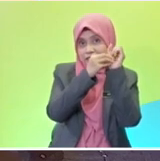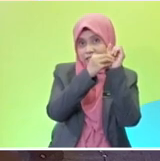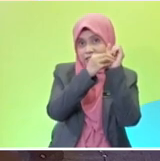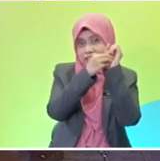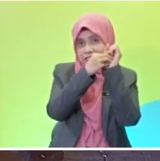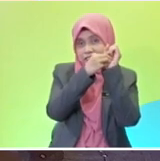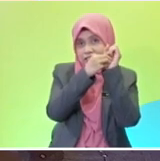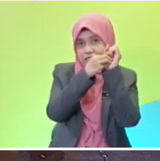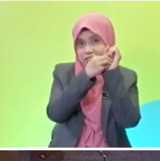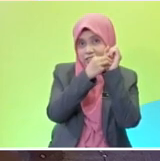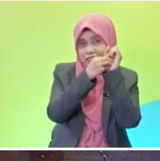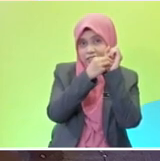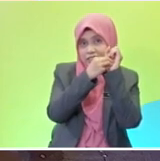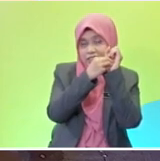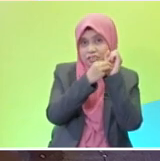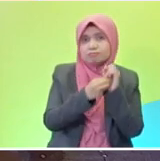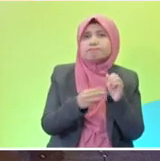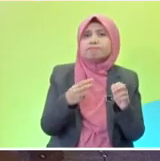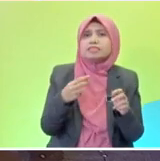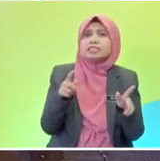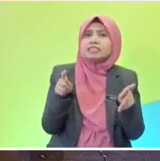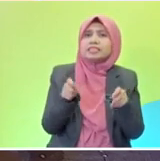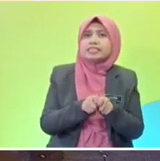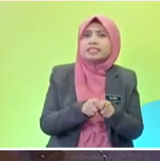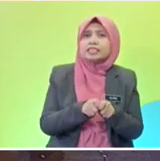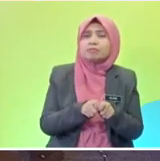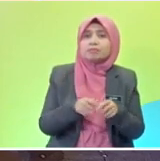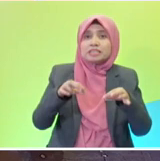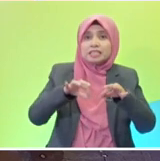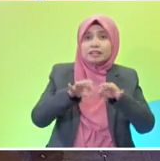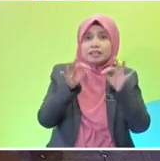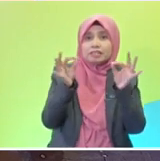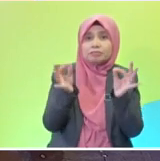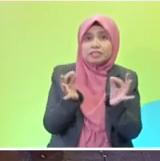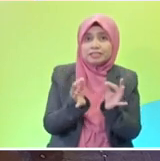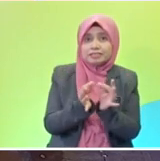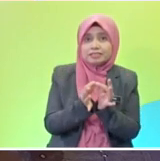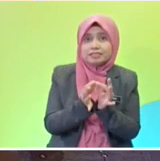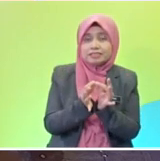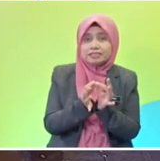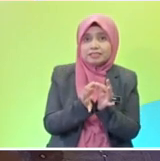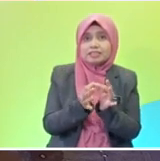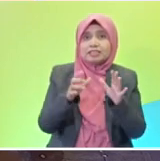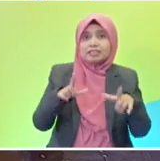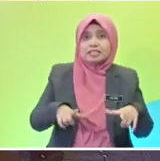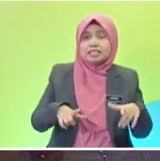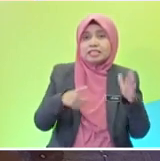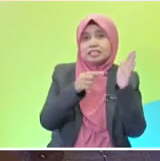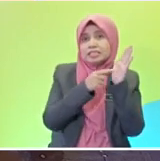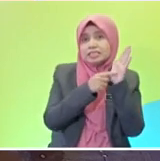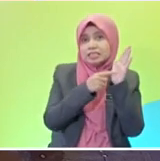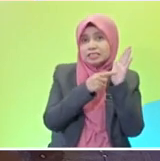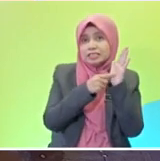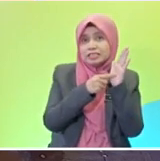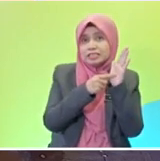Okay. It looks like a ribbon, teacher. Yes, it looks like a ribbon. Put some more glue in the middle. Alright. Put